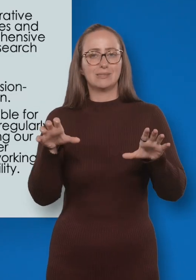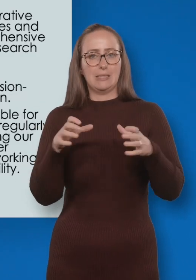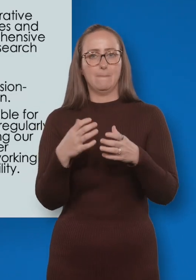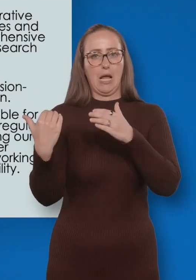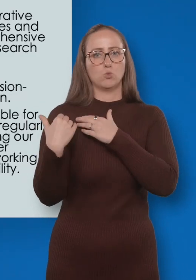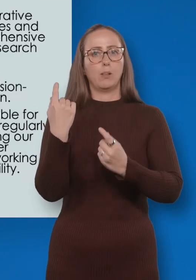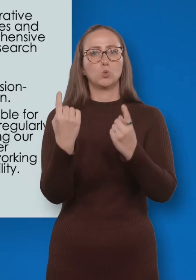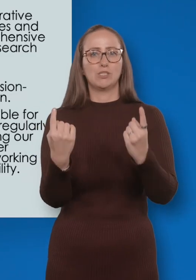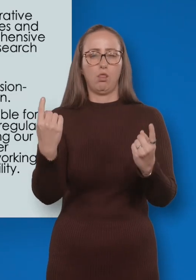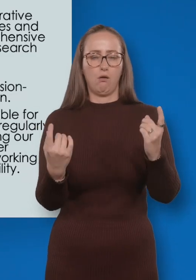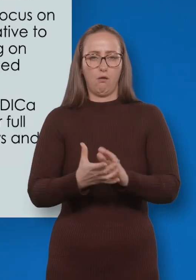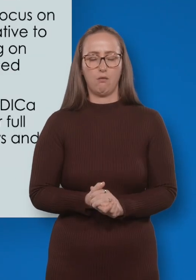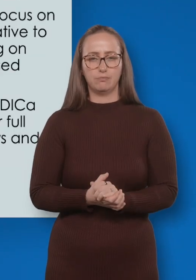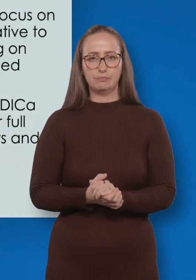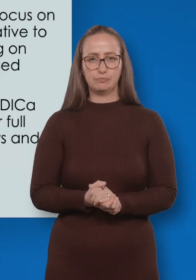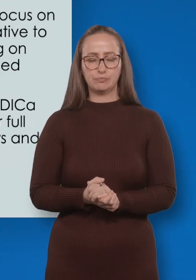one another.